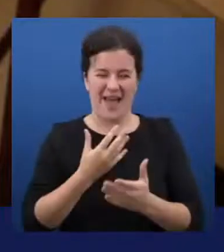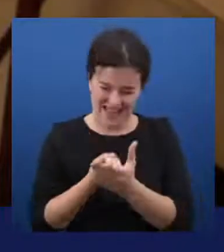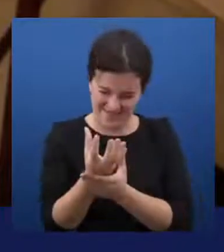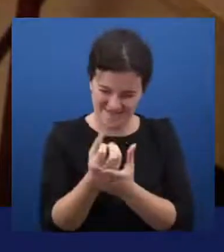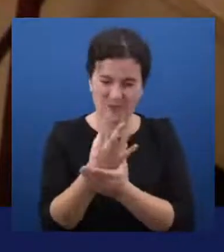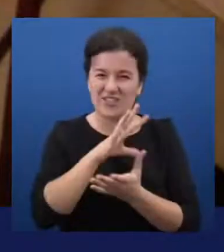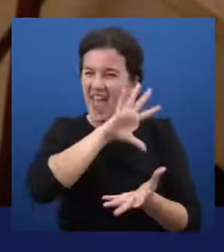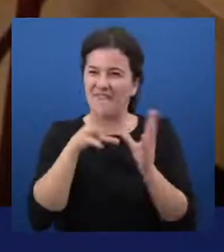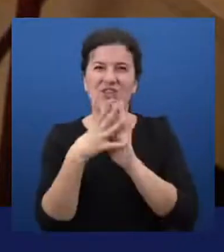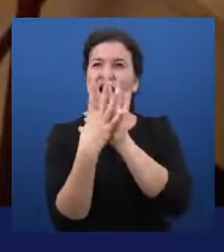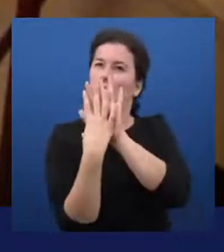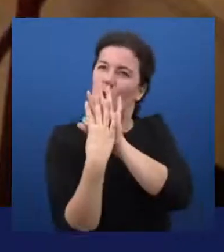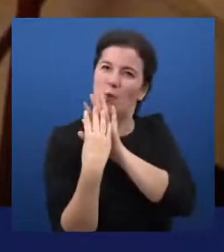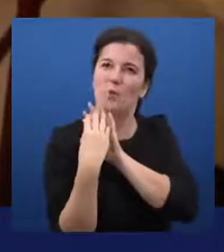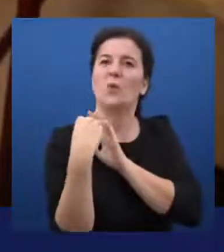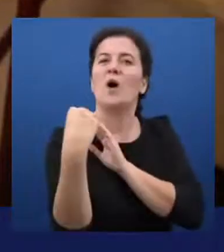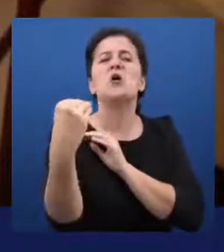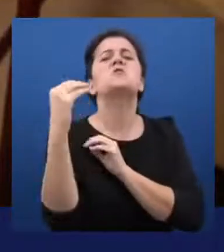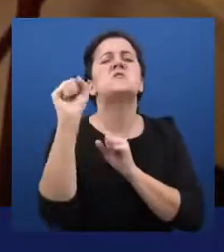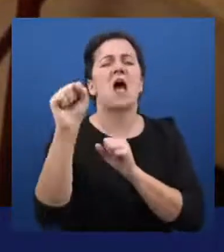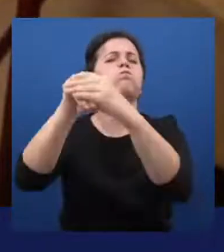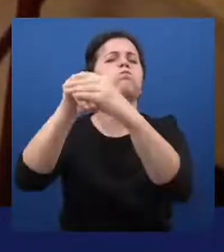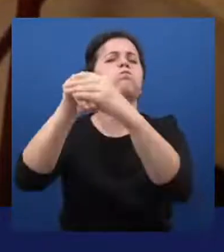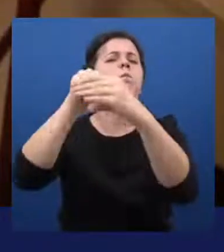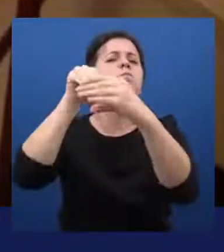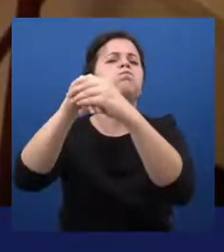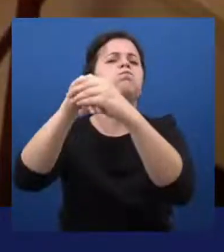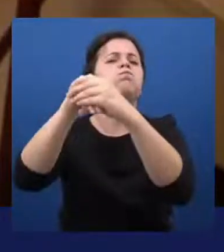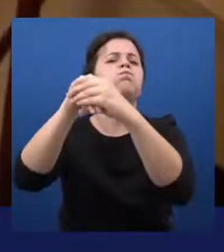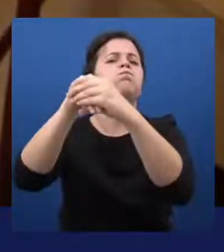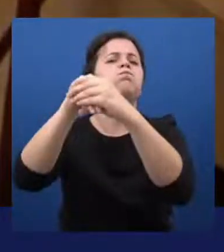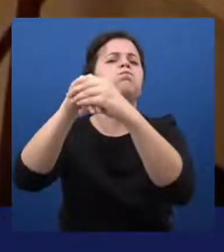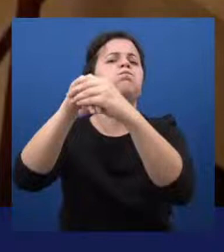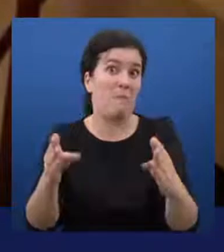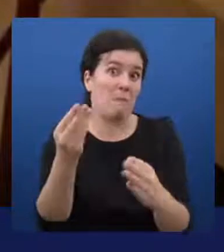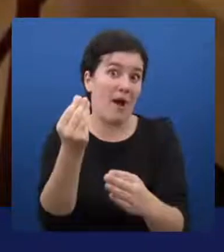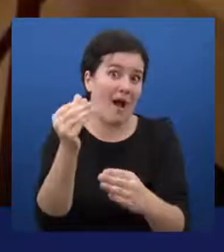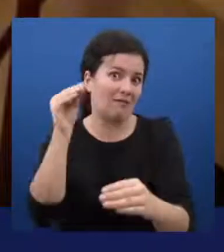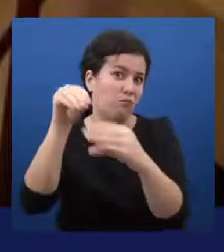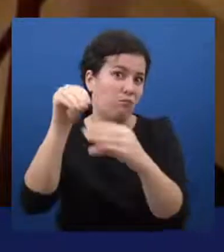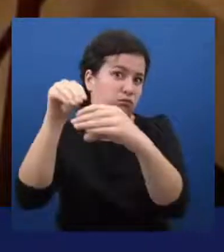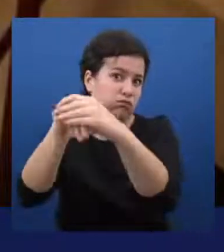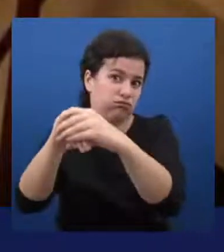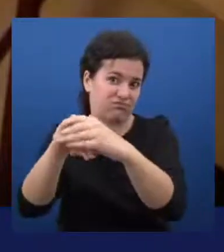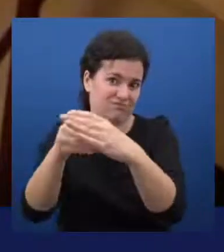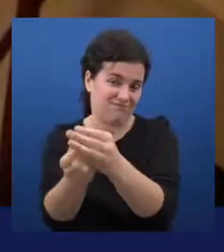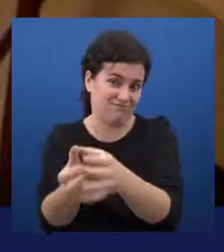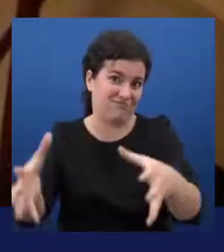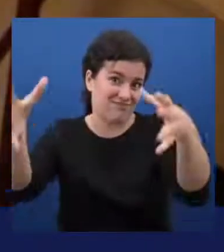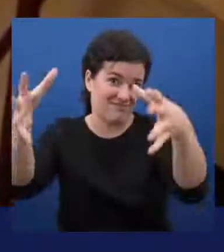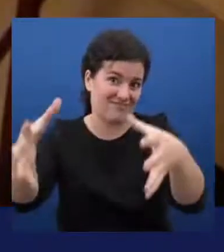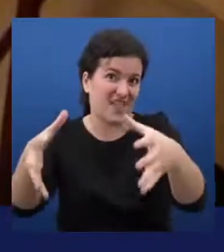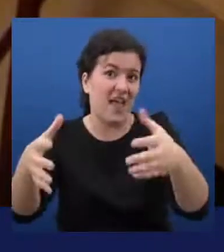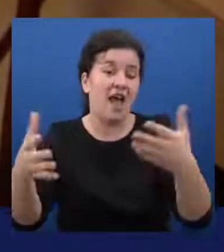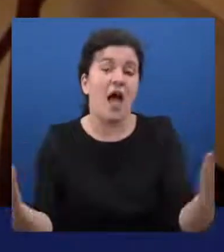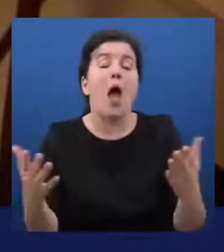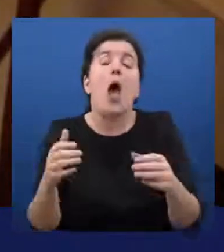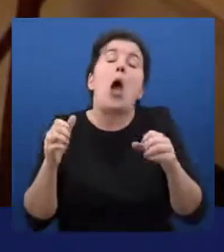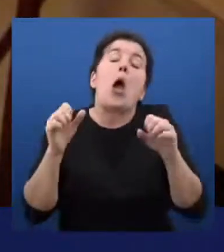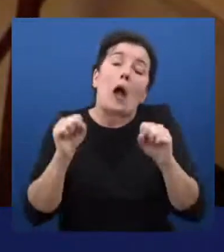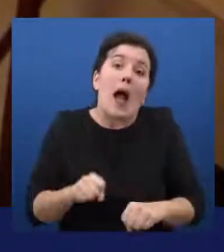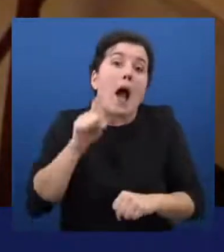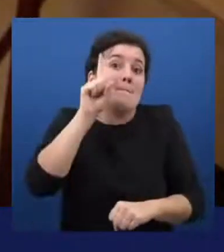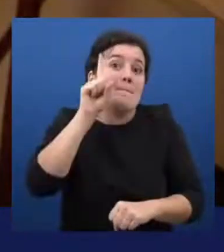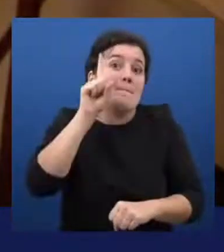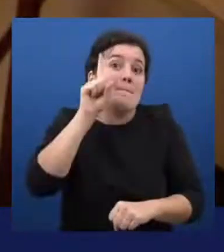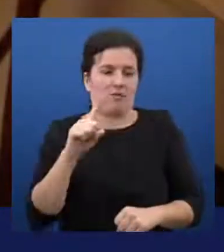data away to retrain your model. Now, all that is possible, of course, but you have to think about it, because you cannot just